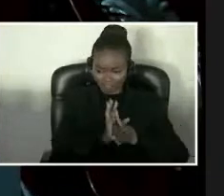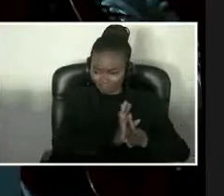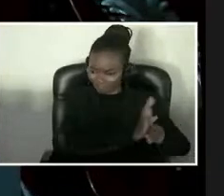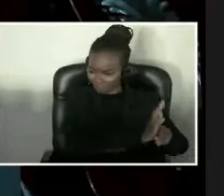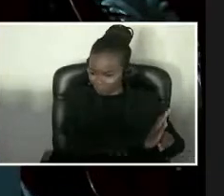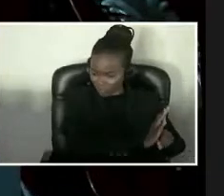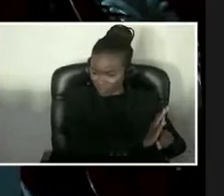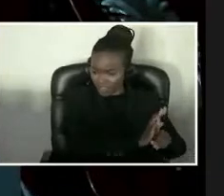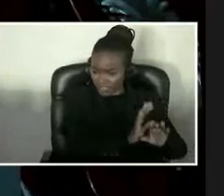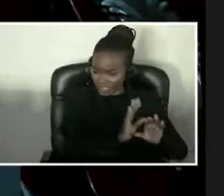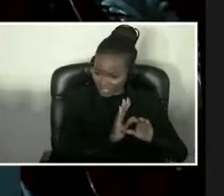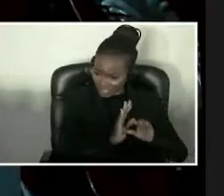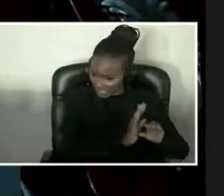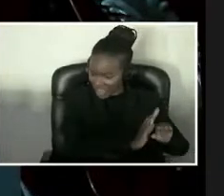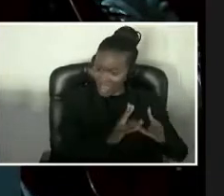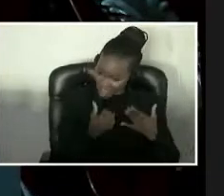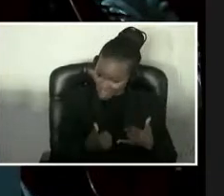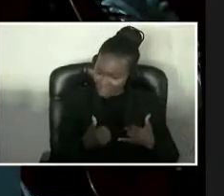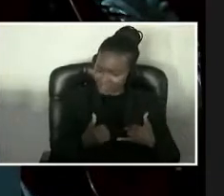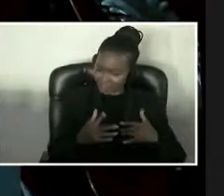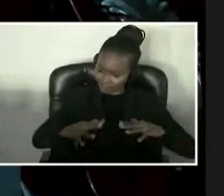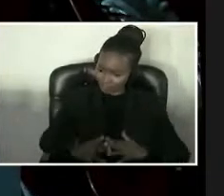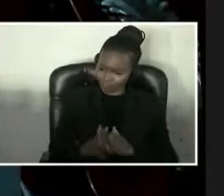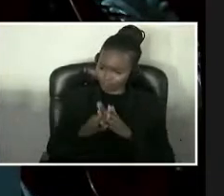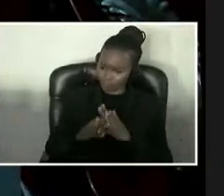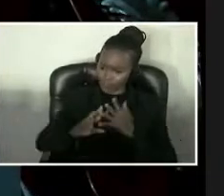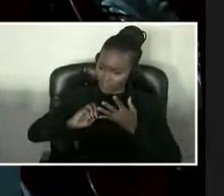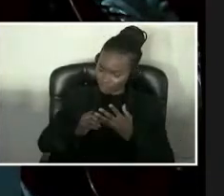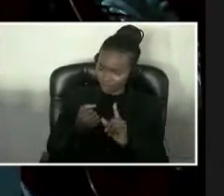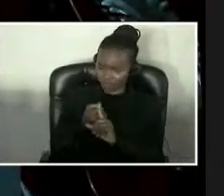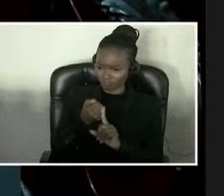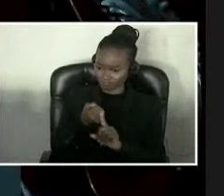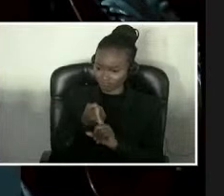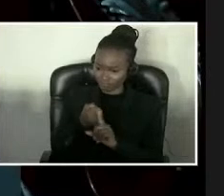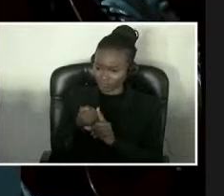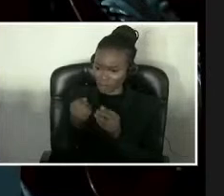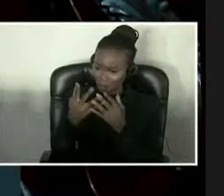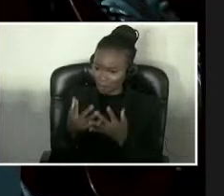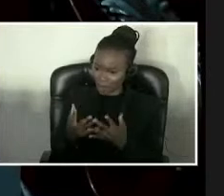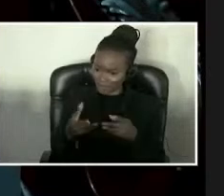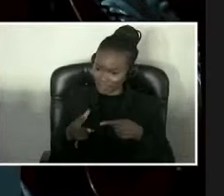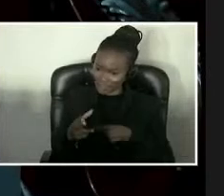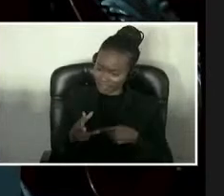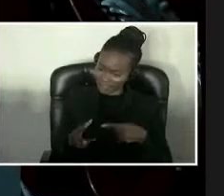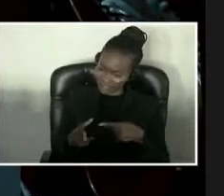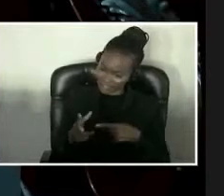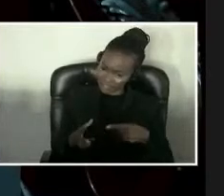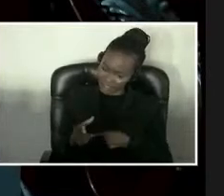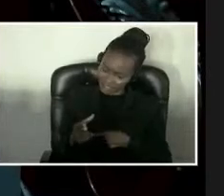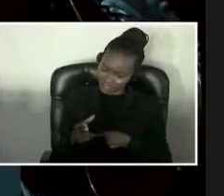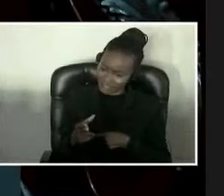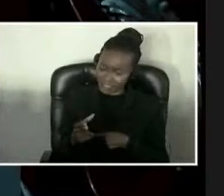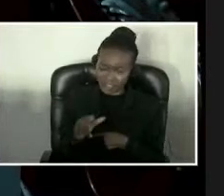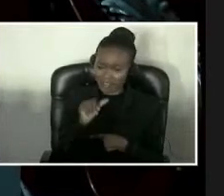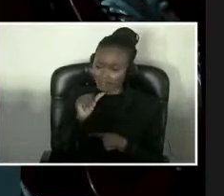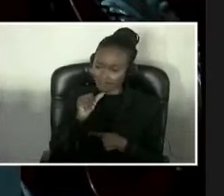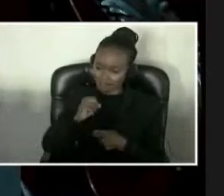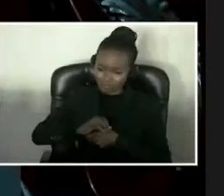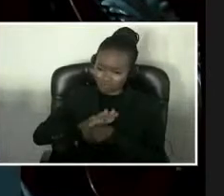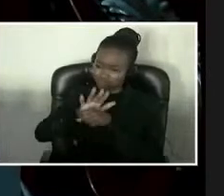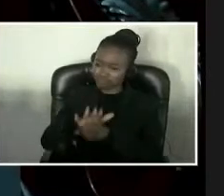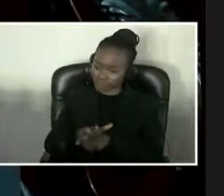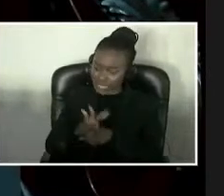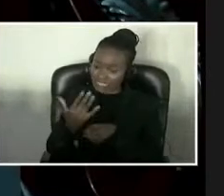fight these budget cards for that are continuing even in the east of a pandemic how are